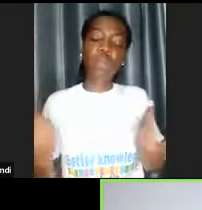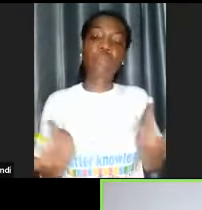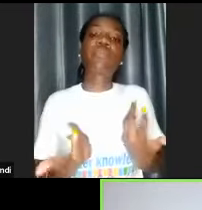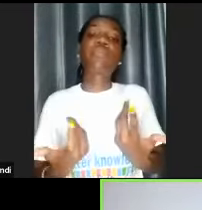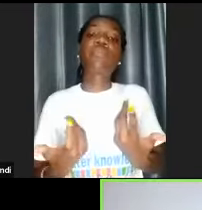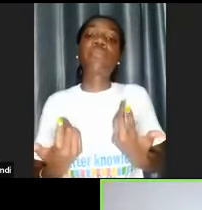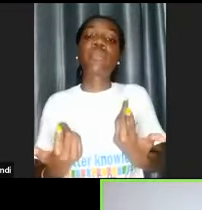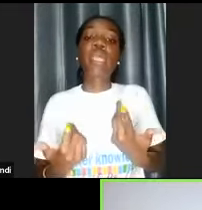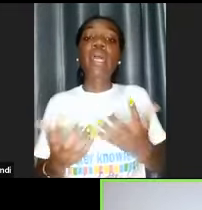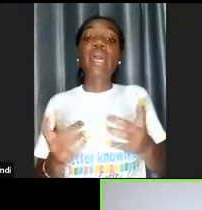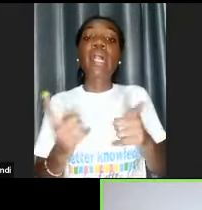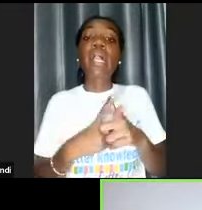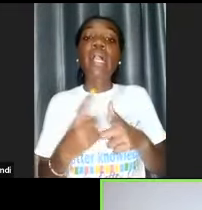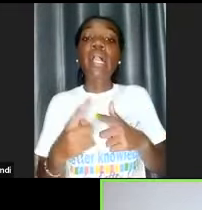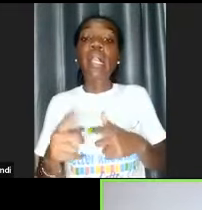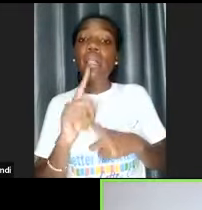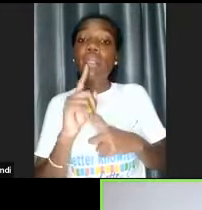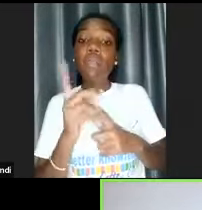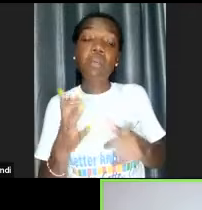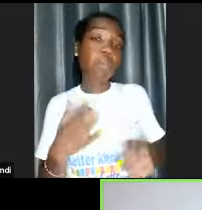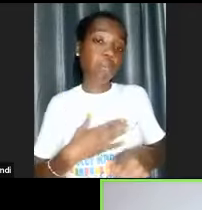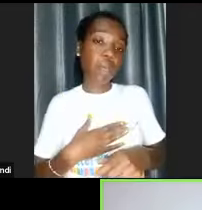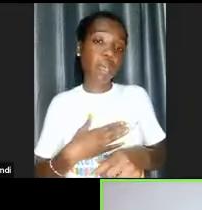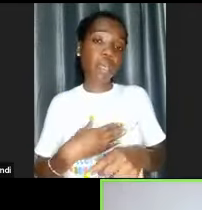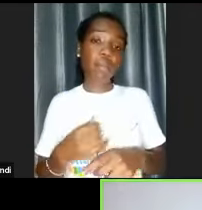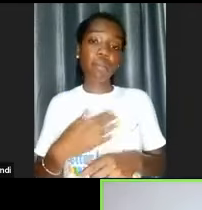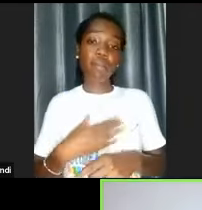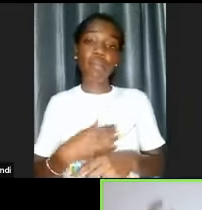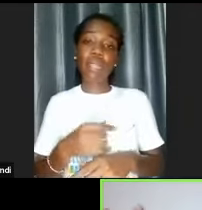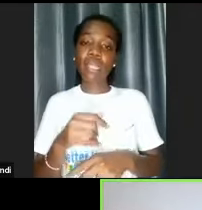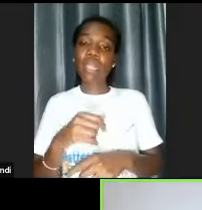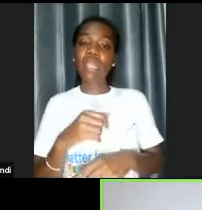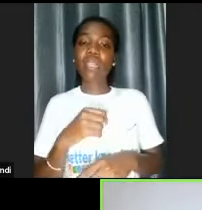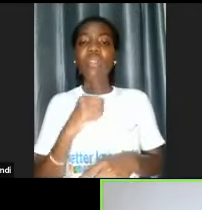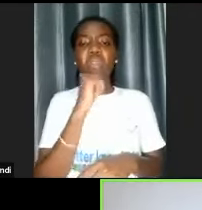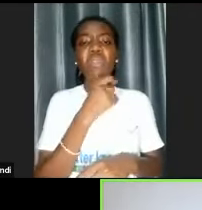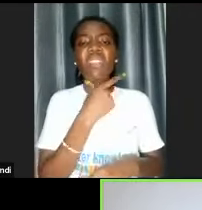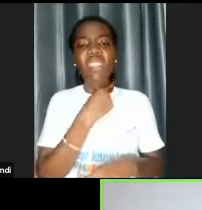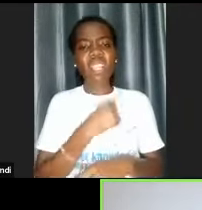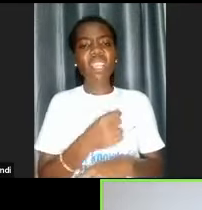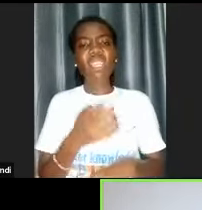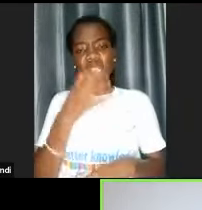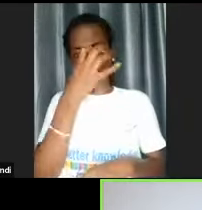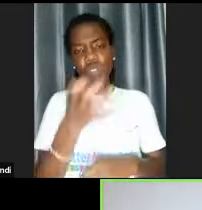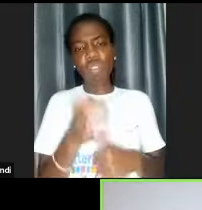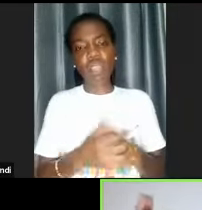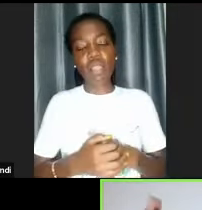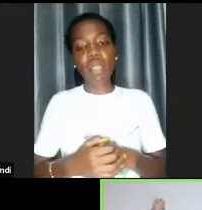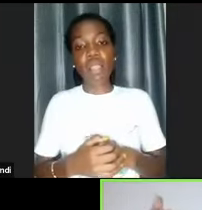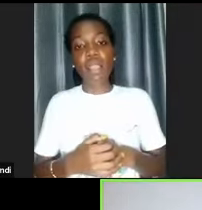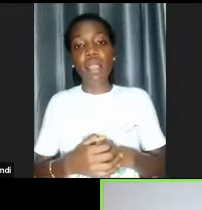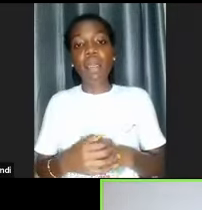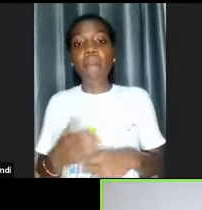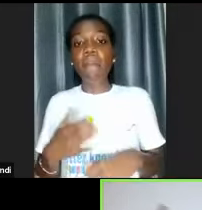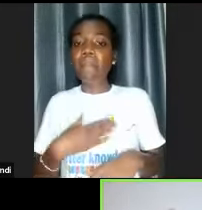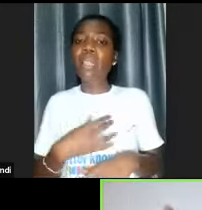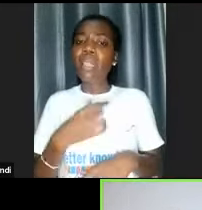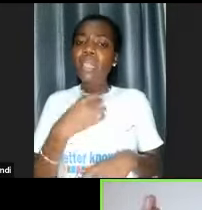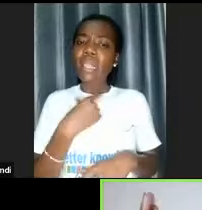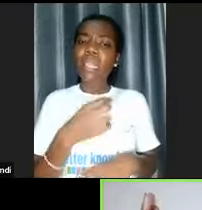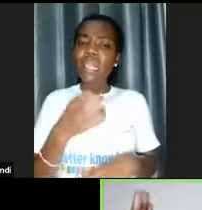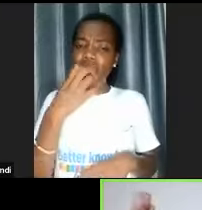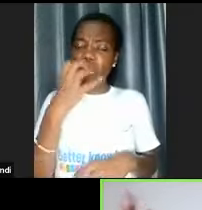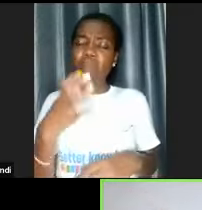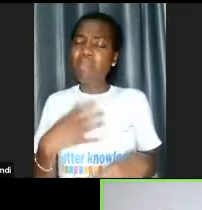so I think mine is, I don't like ignorance, Gabriel. So that's why I even do this. Exactly. My burning point is I don't